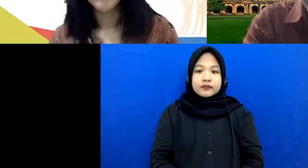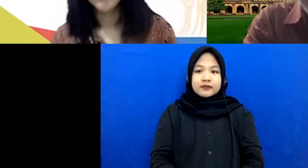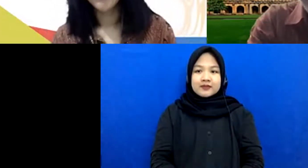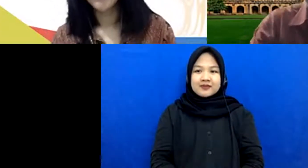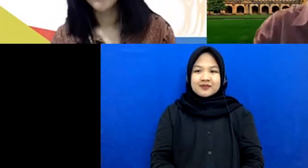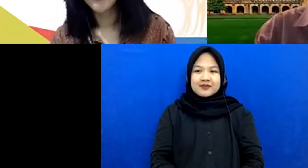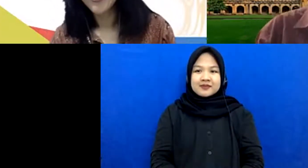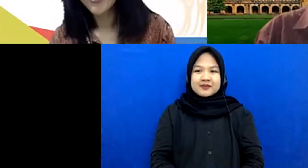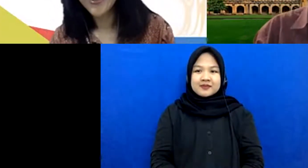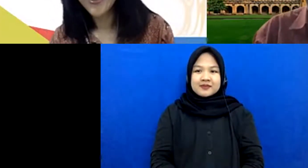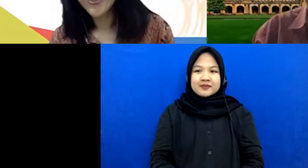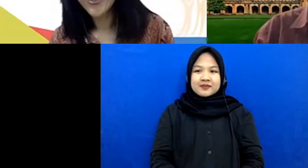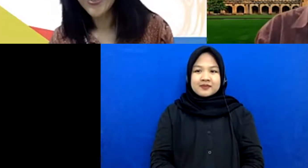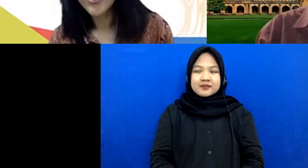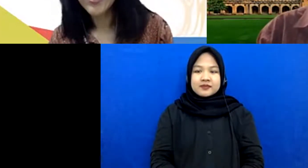Okay.